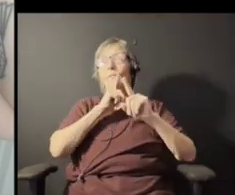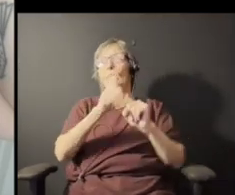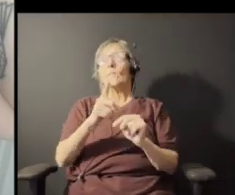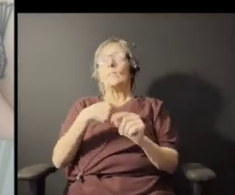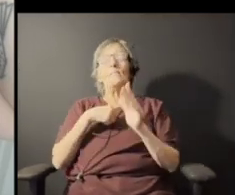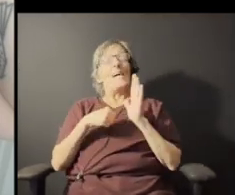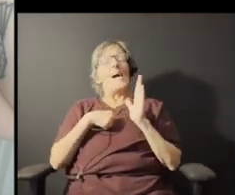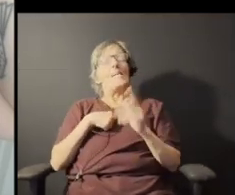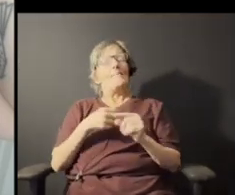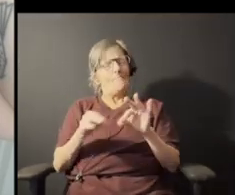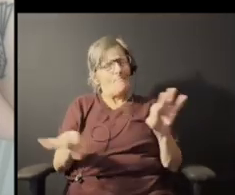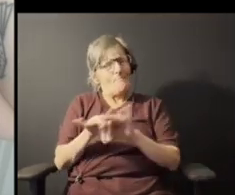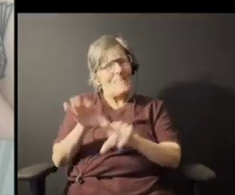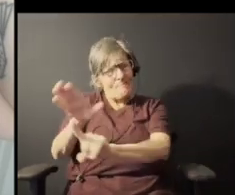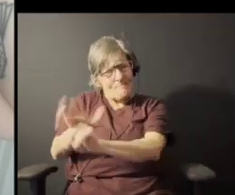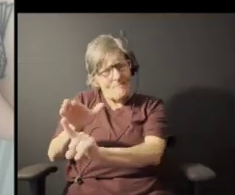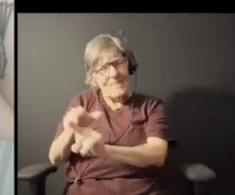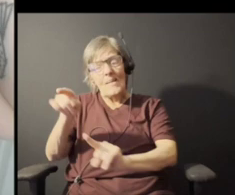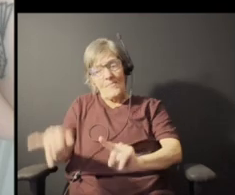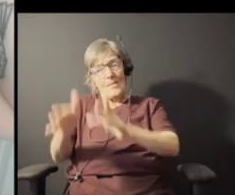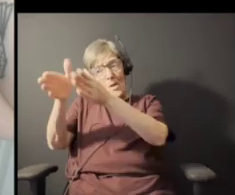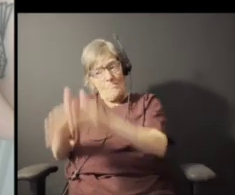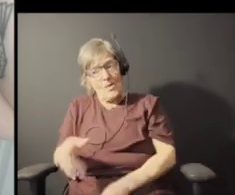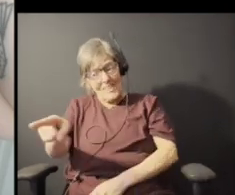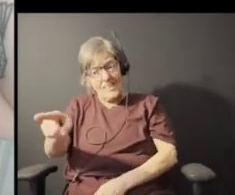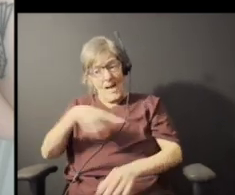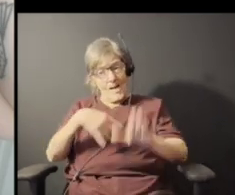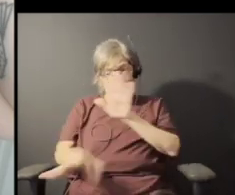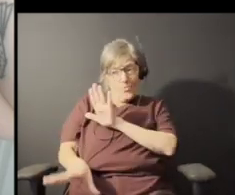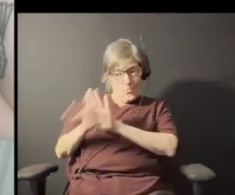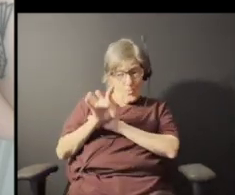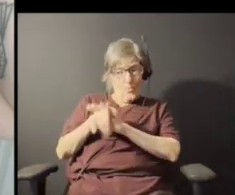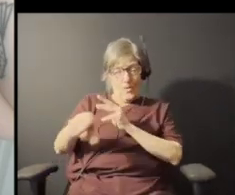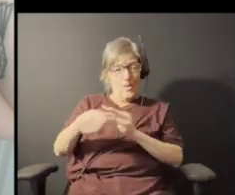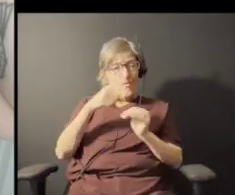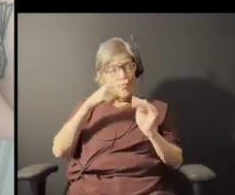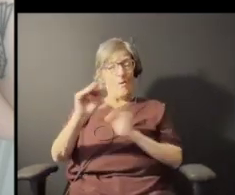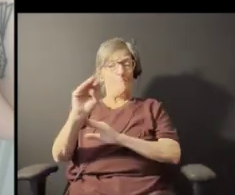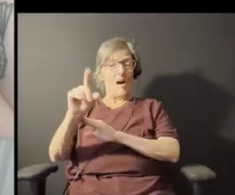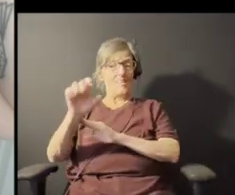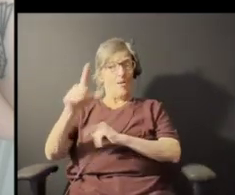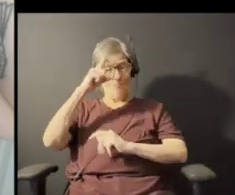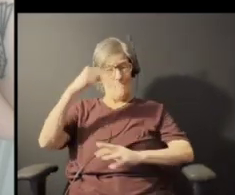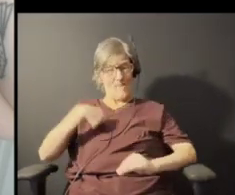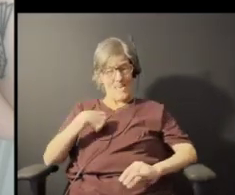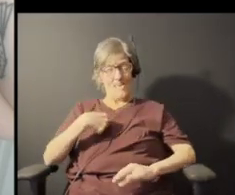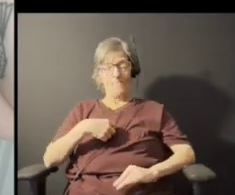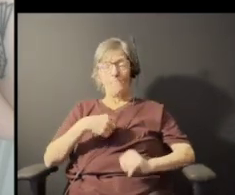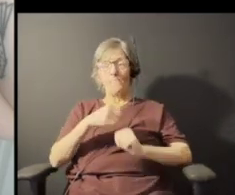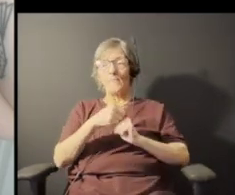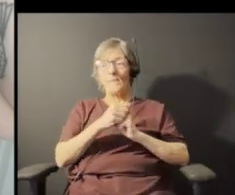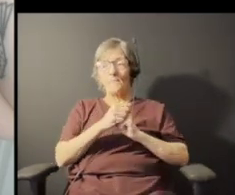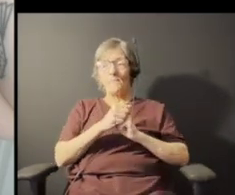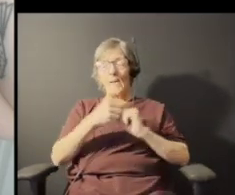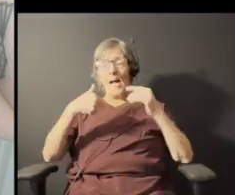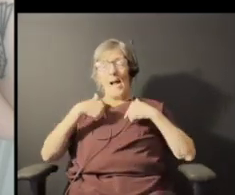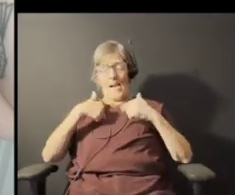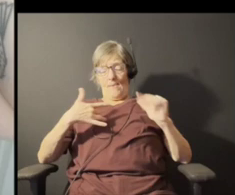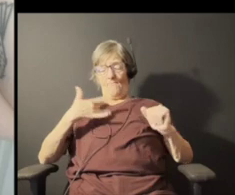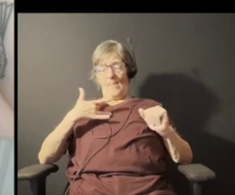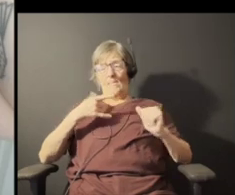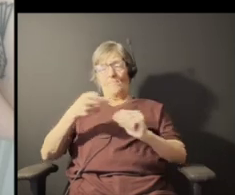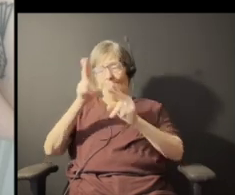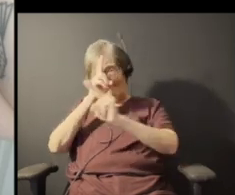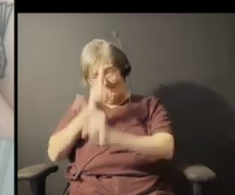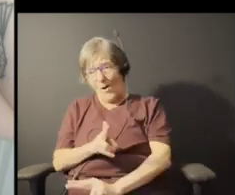so insistent that this person that is chosen to model for me, I feel